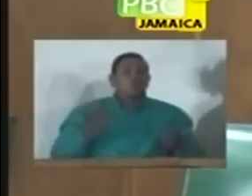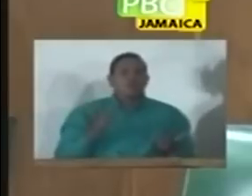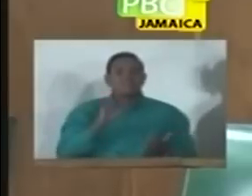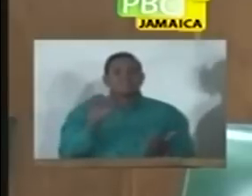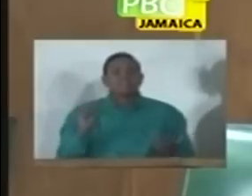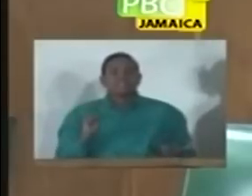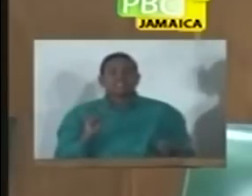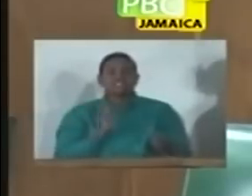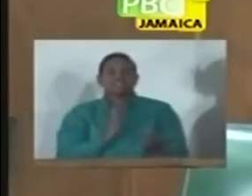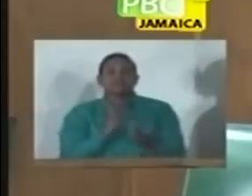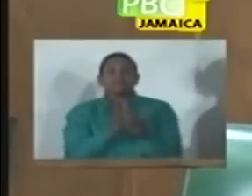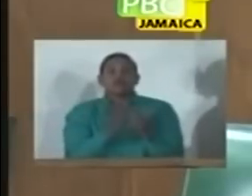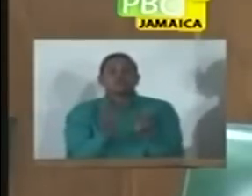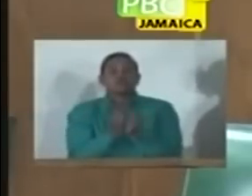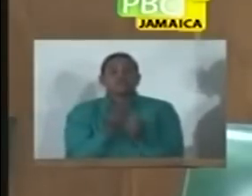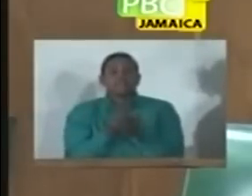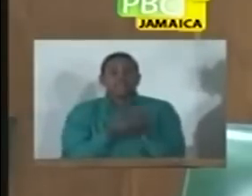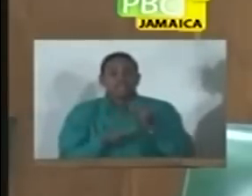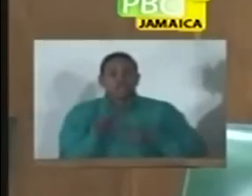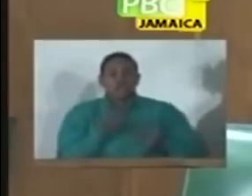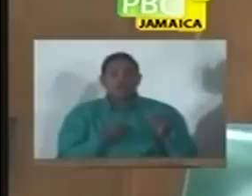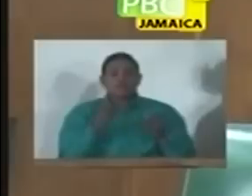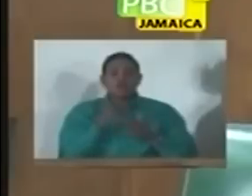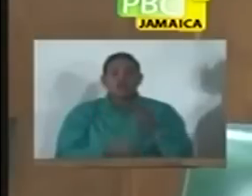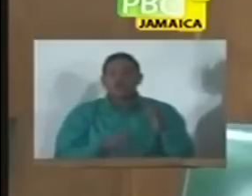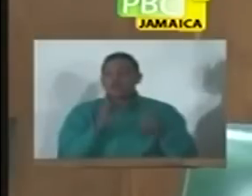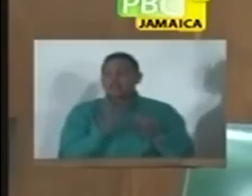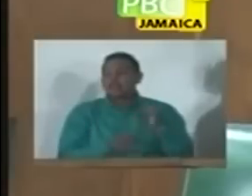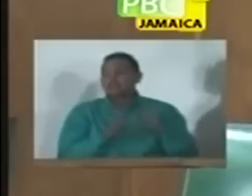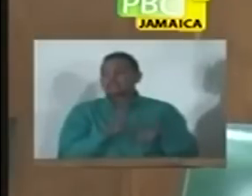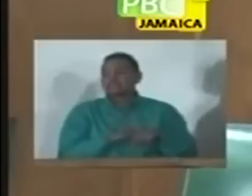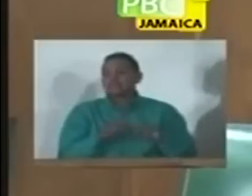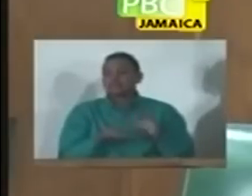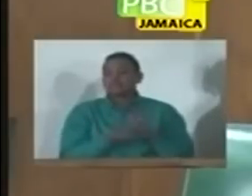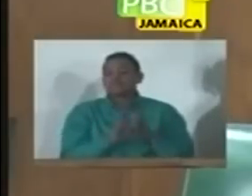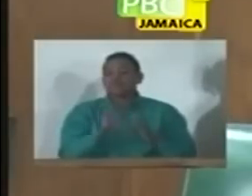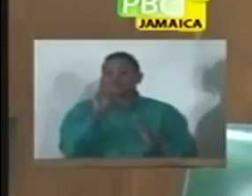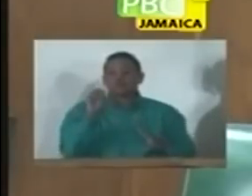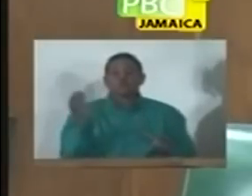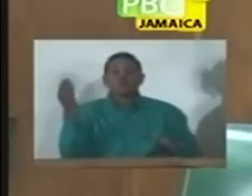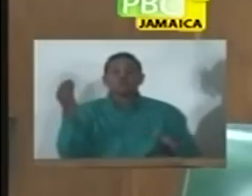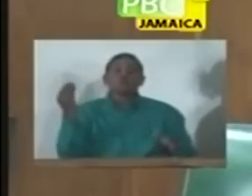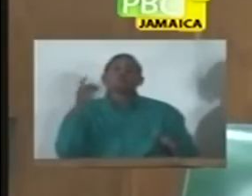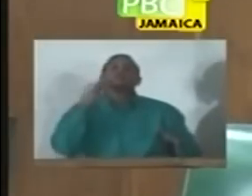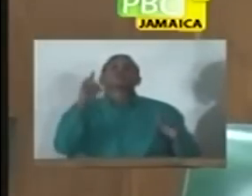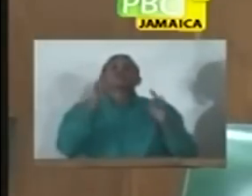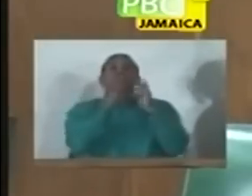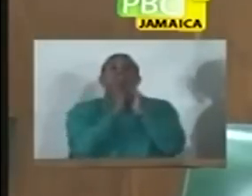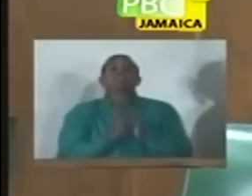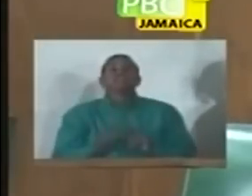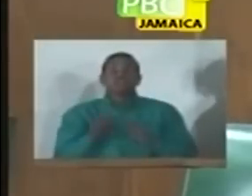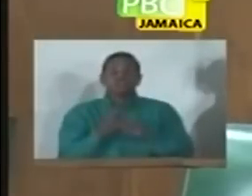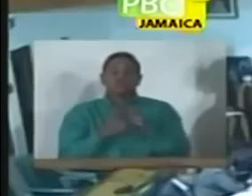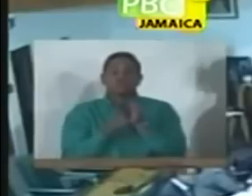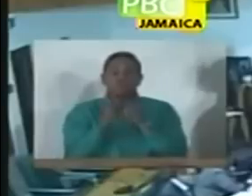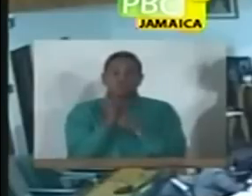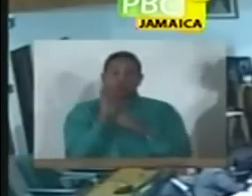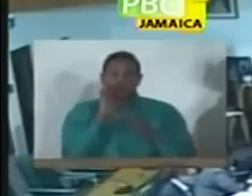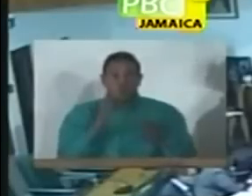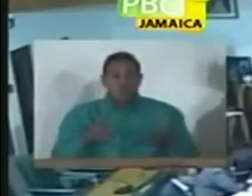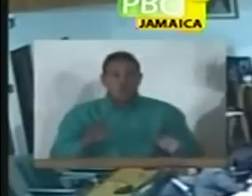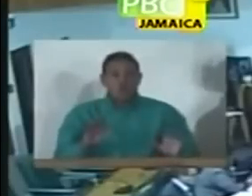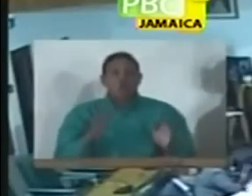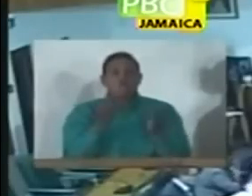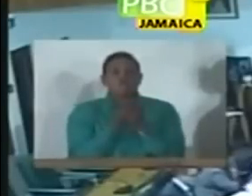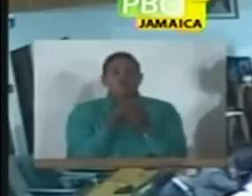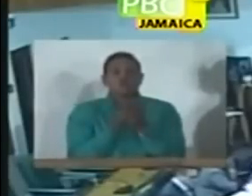in line with the economic costs, as the last time they were reviewed was 2014, and the change to the structure which allowed refunds to be given